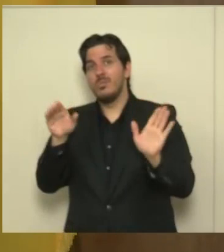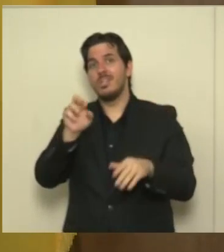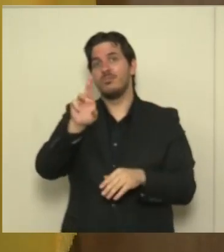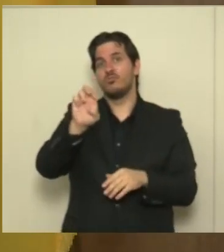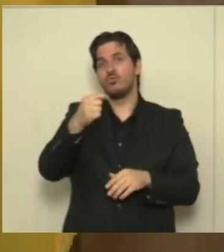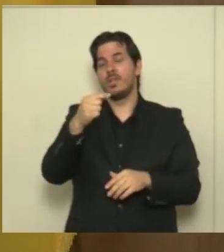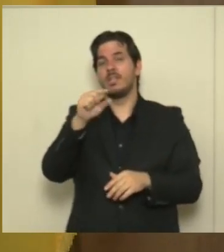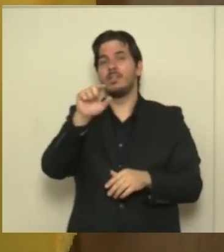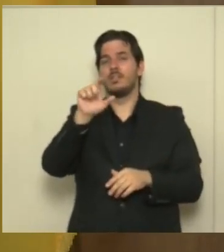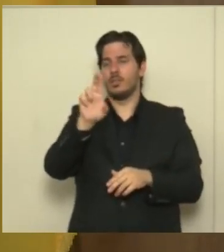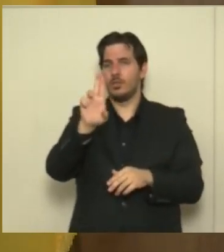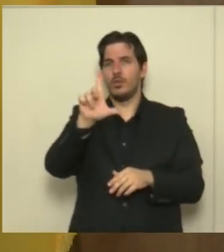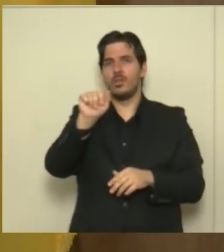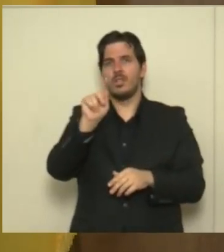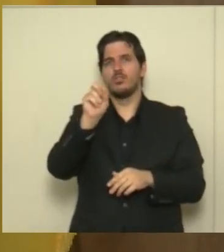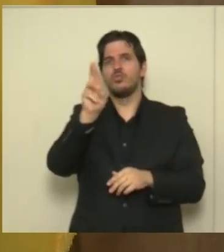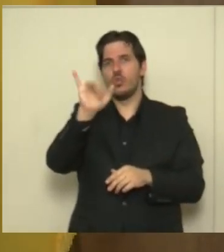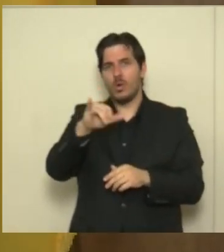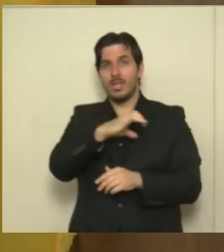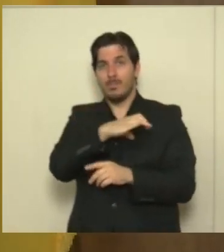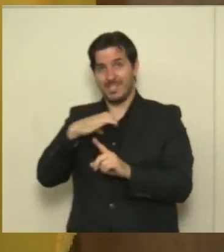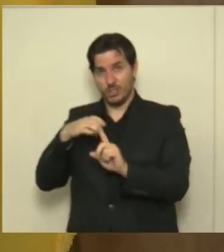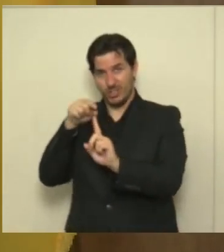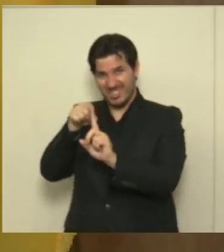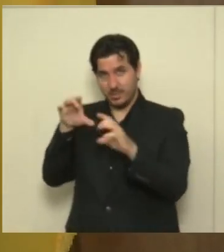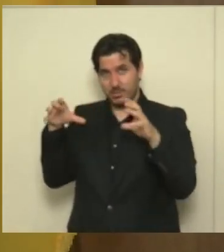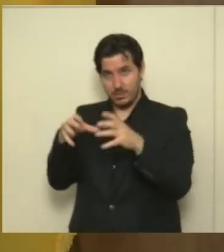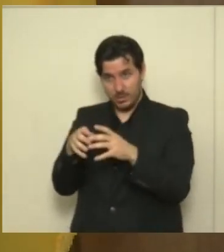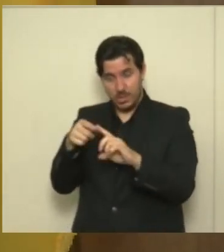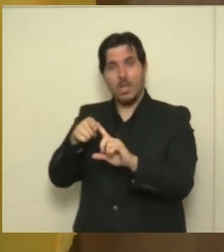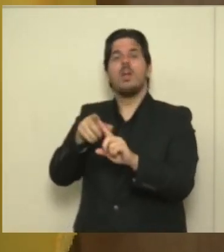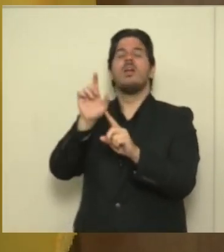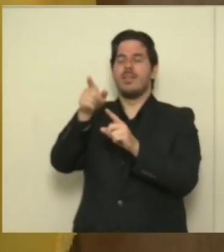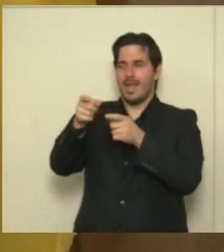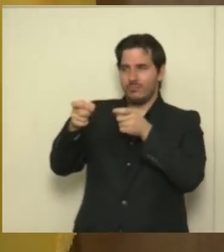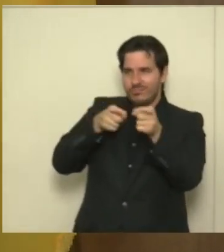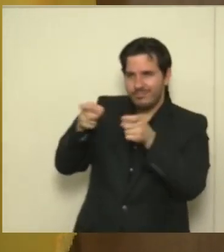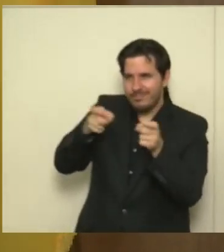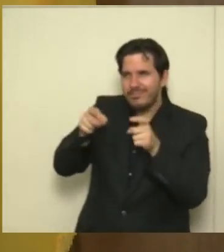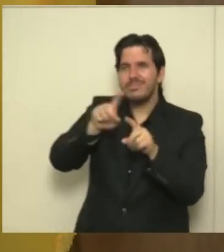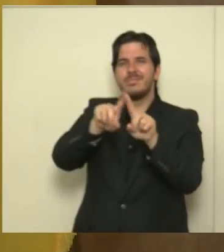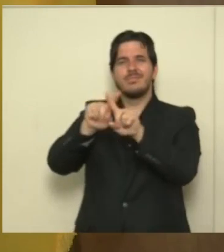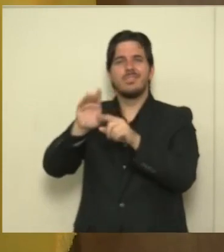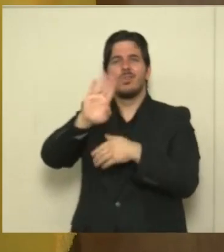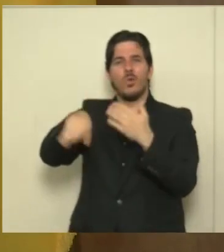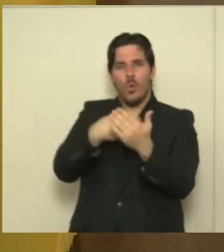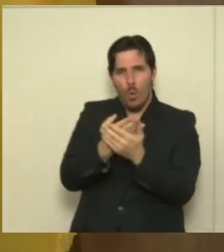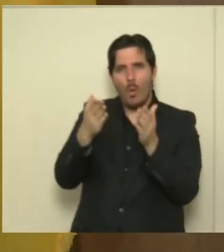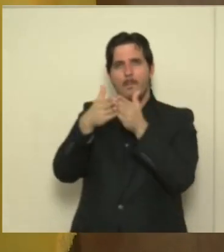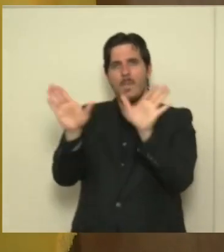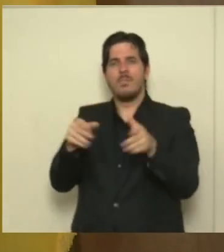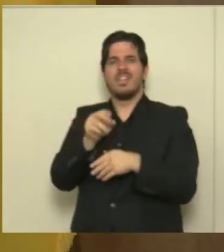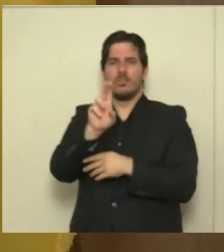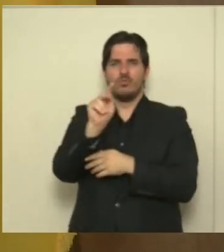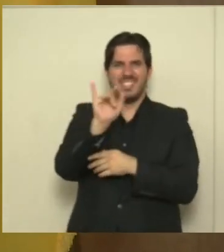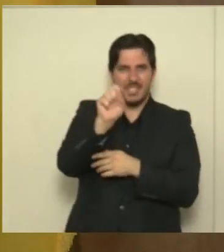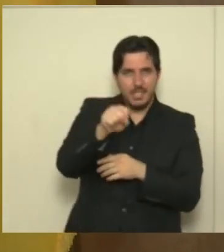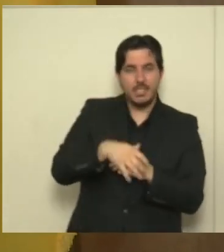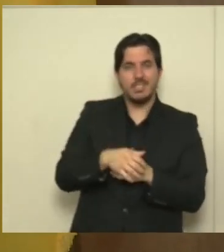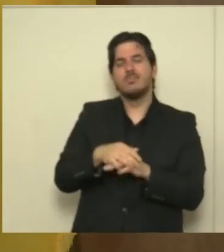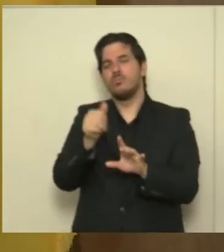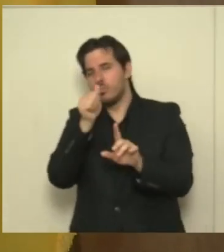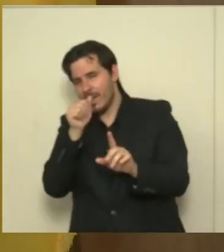group that is responsible for regulating all public utilities and private utilities, and in